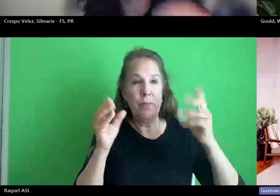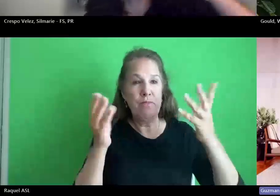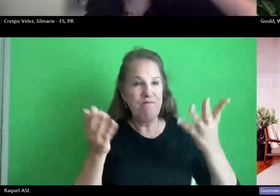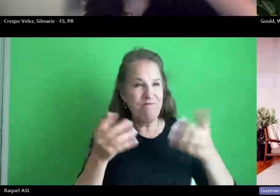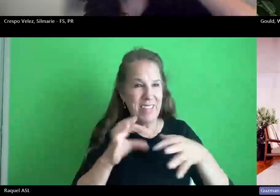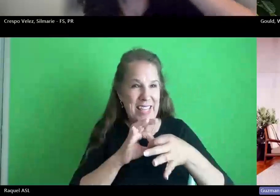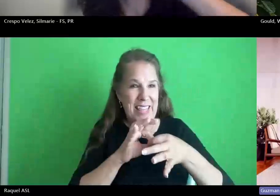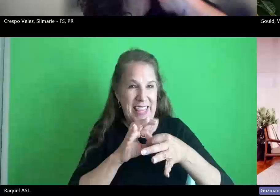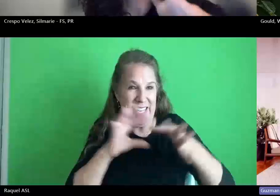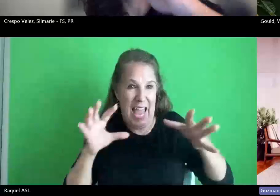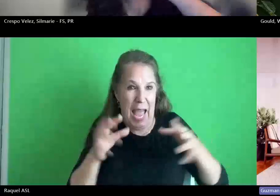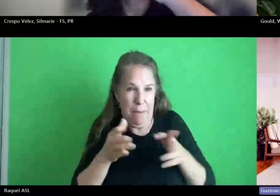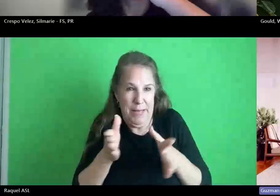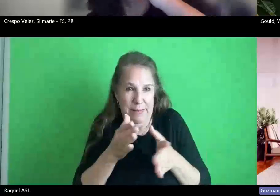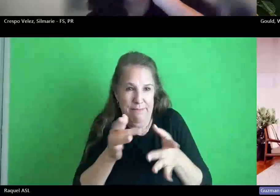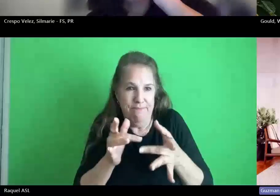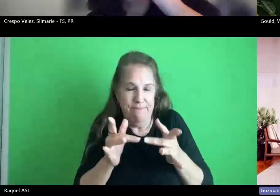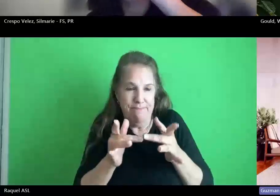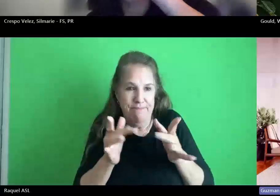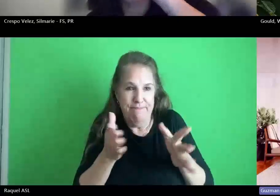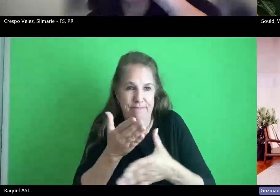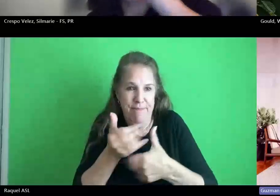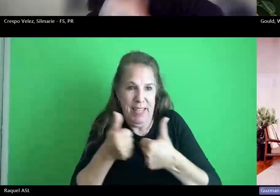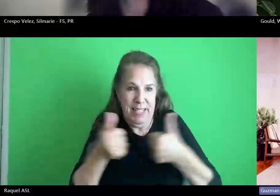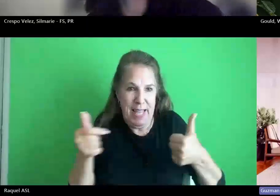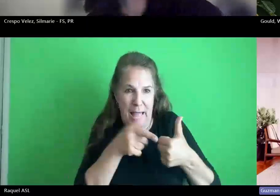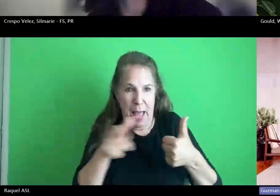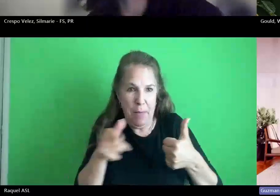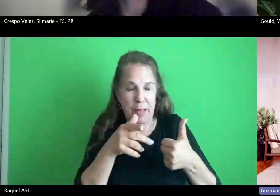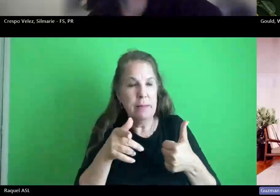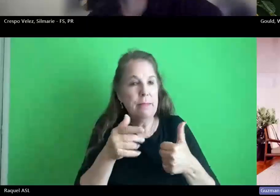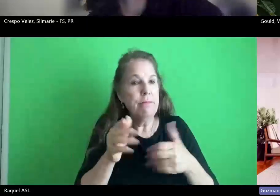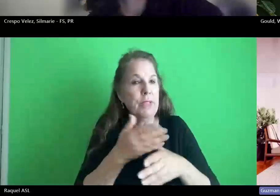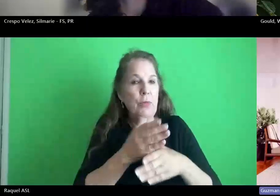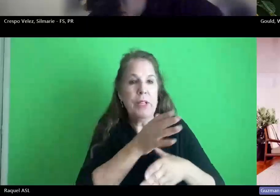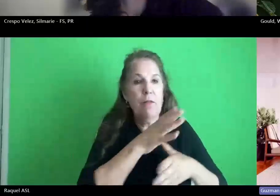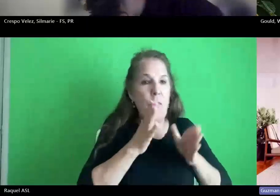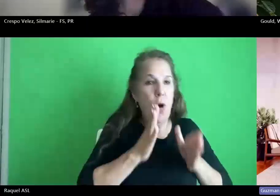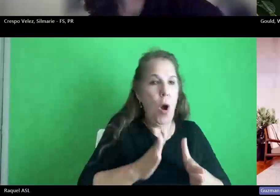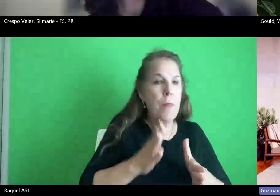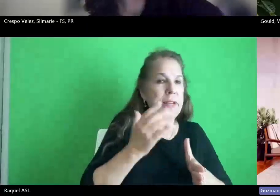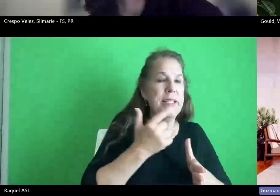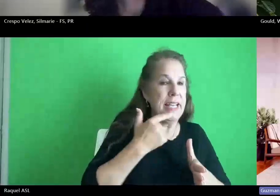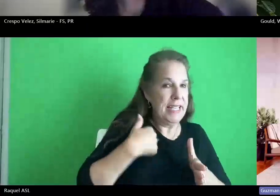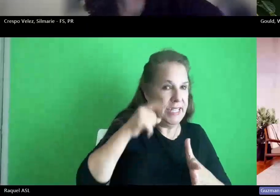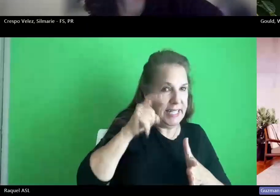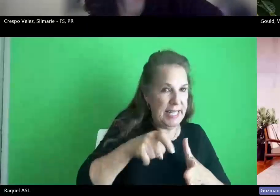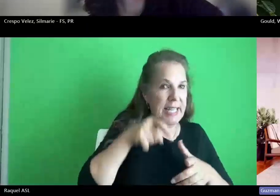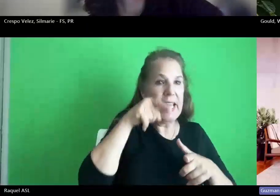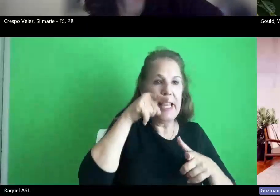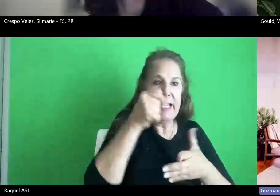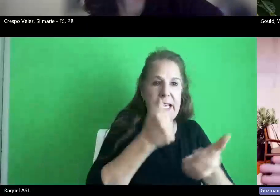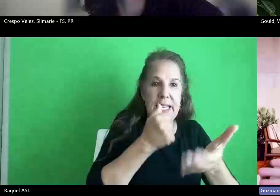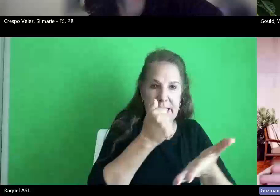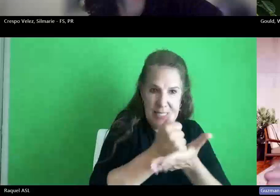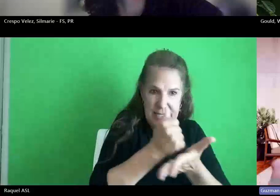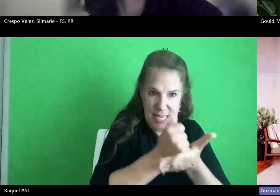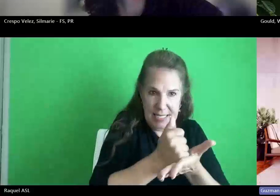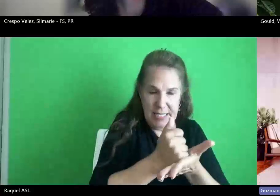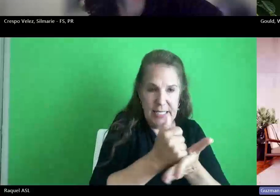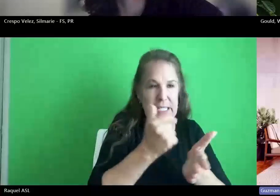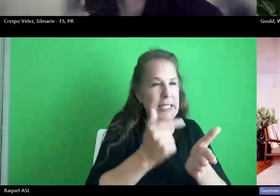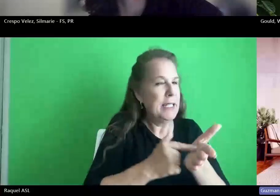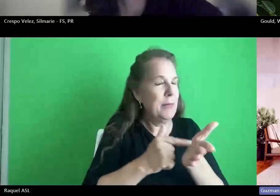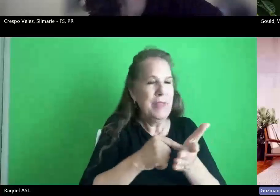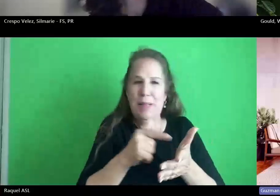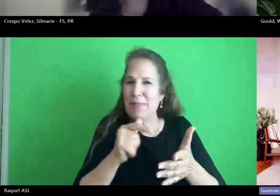gap between the farmers saying, okay, I need this practice and I need some assistance, sometimes